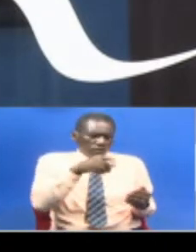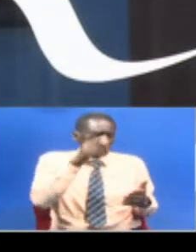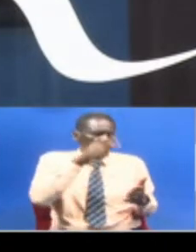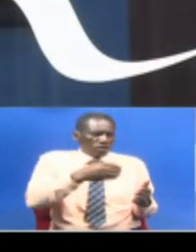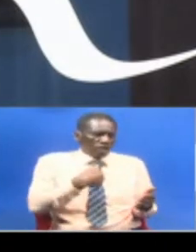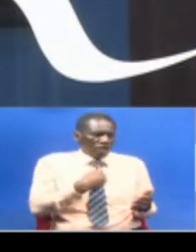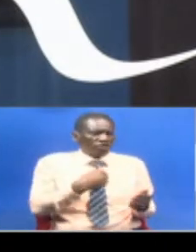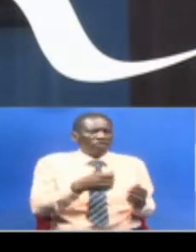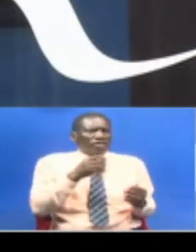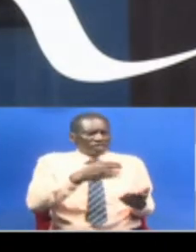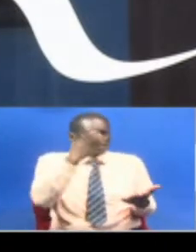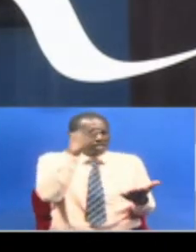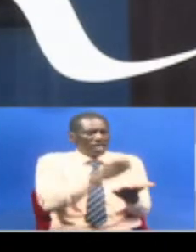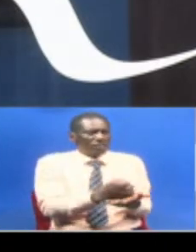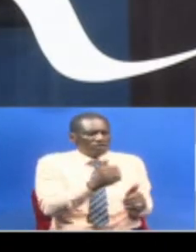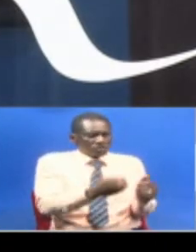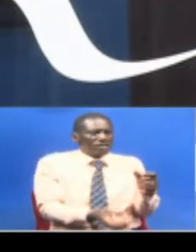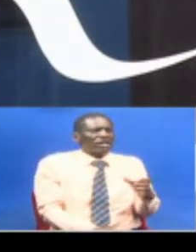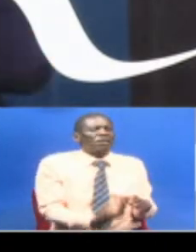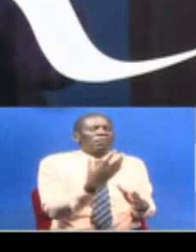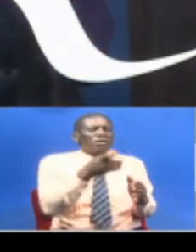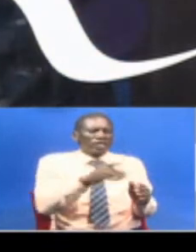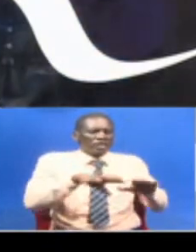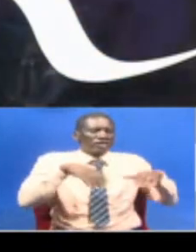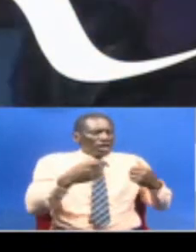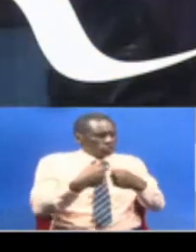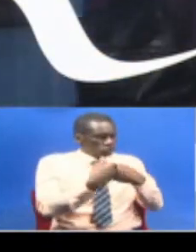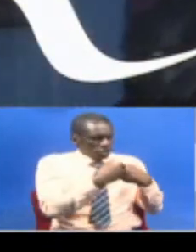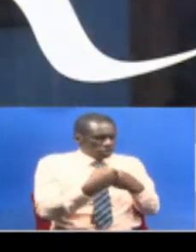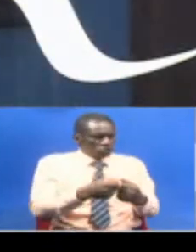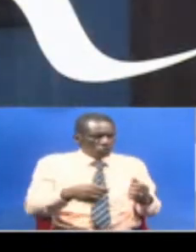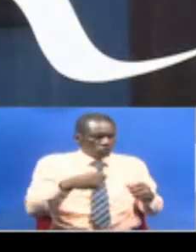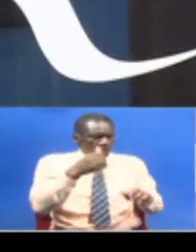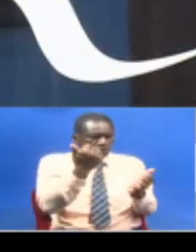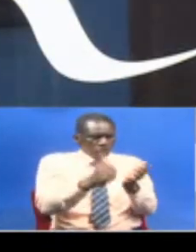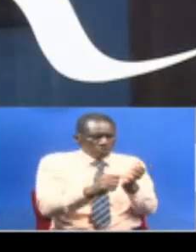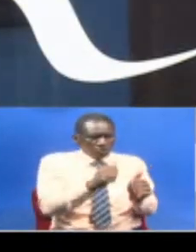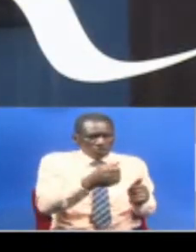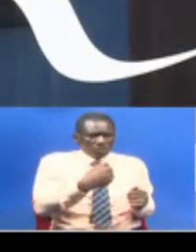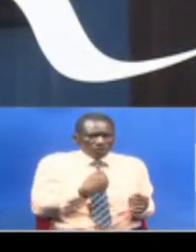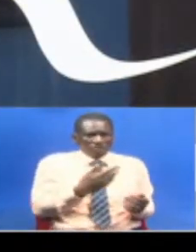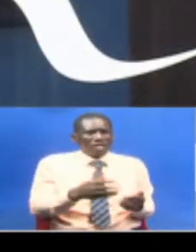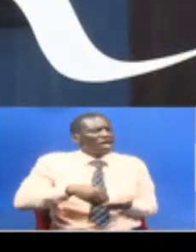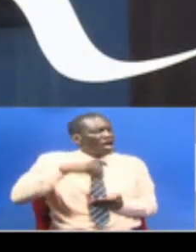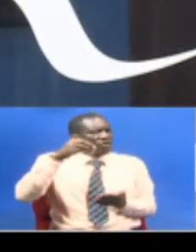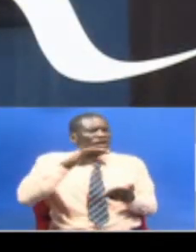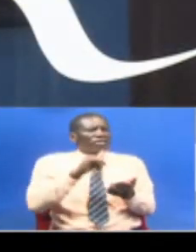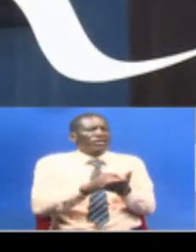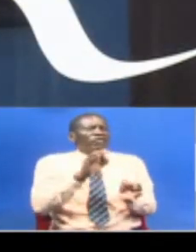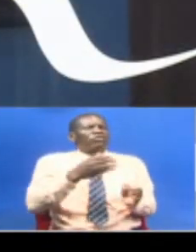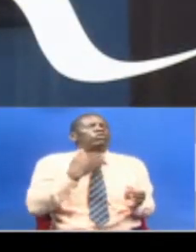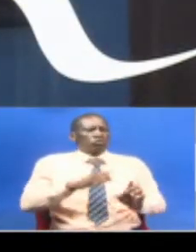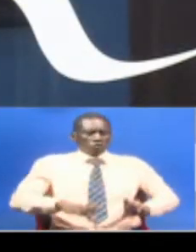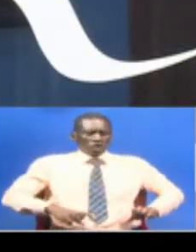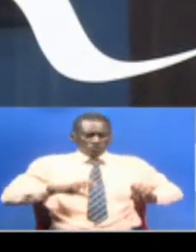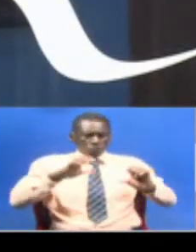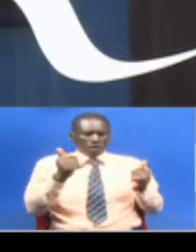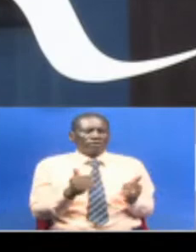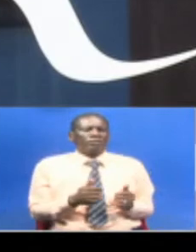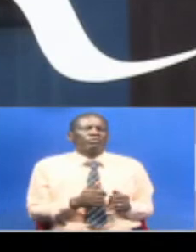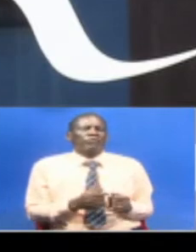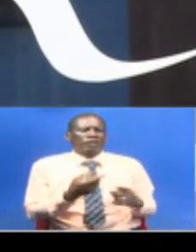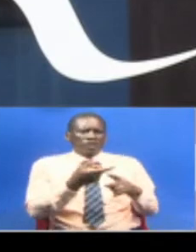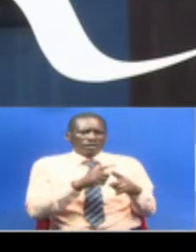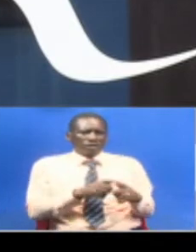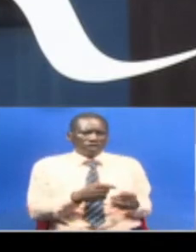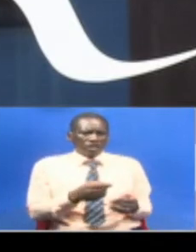is the evidence that came through, this is how challenging or difficult it was. I have learned that if you want to live well, then you have